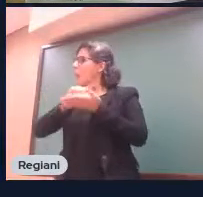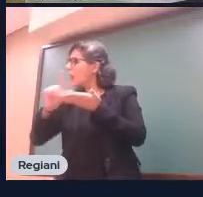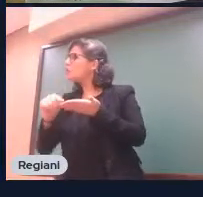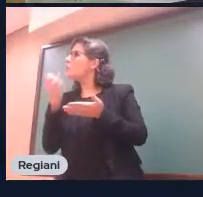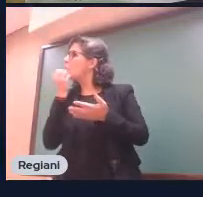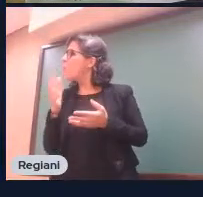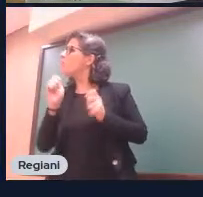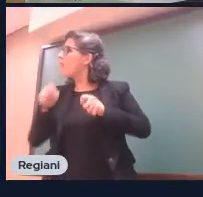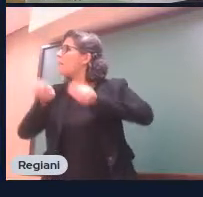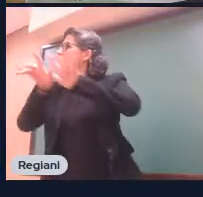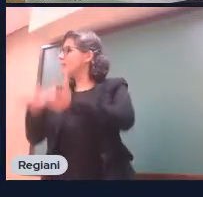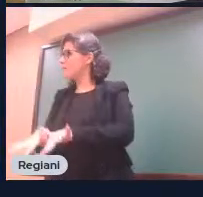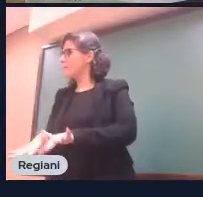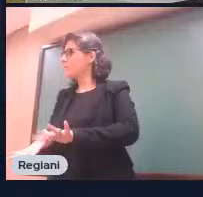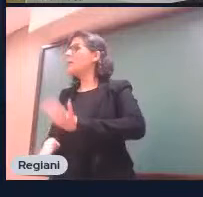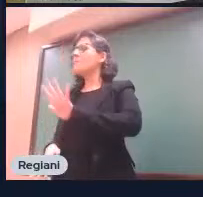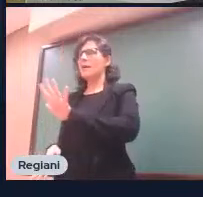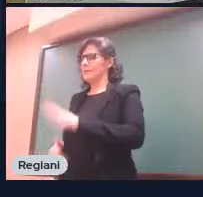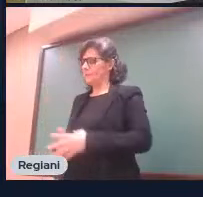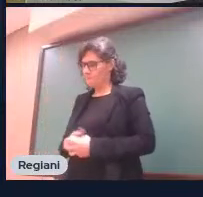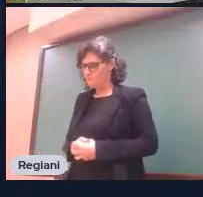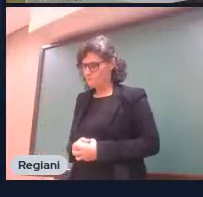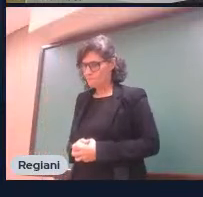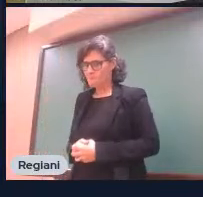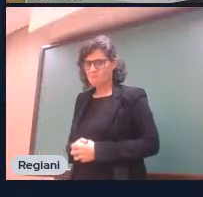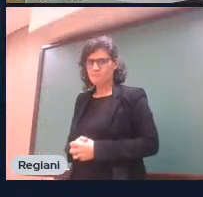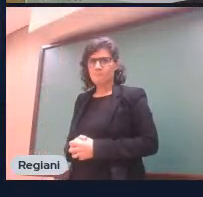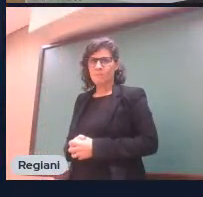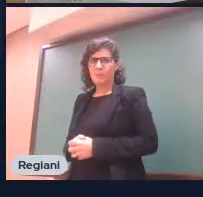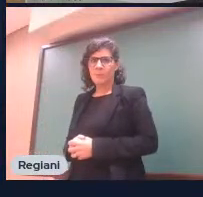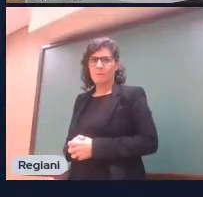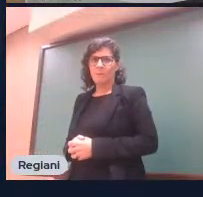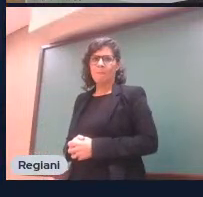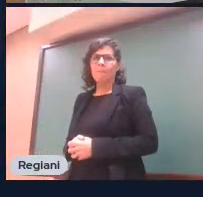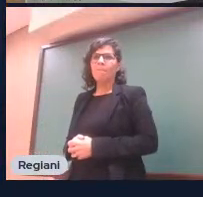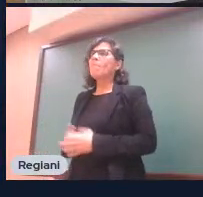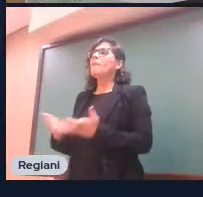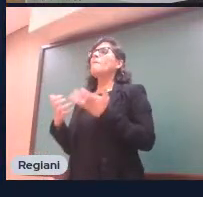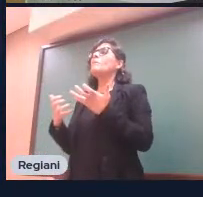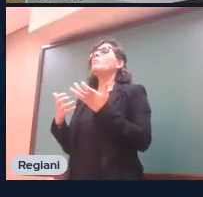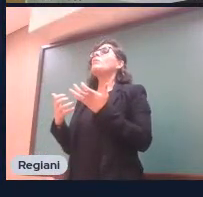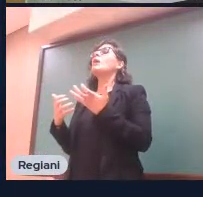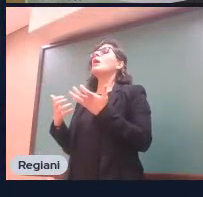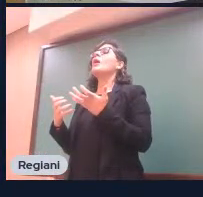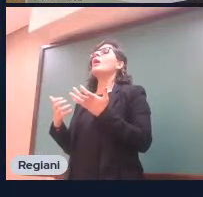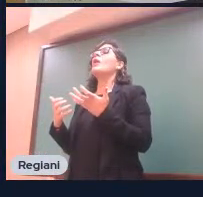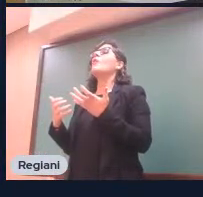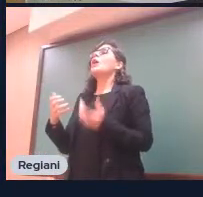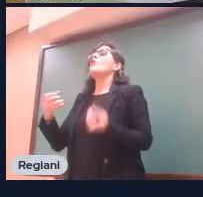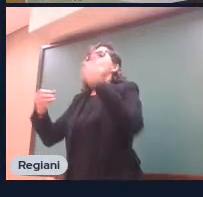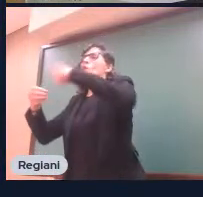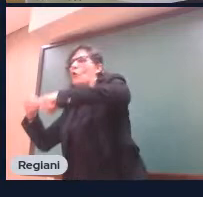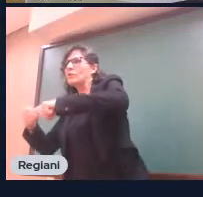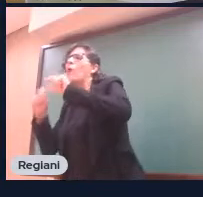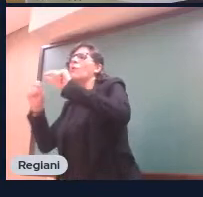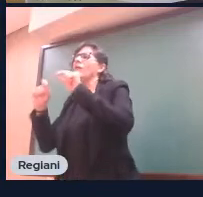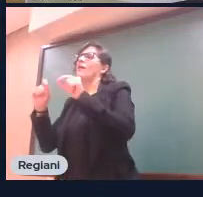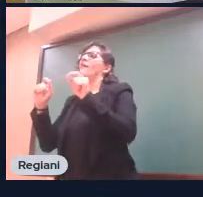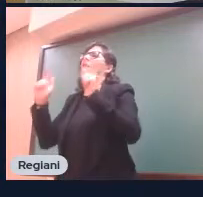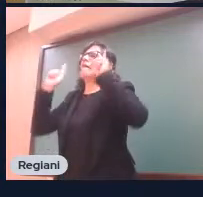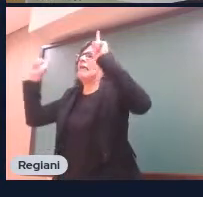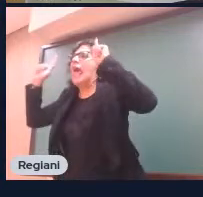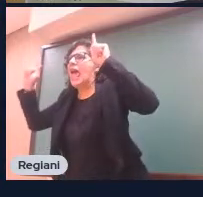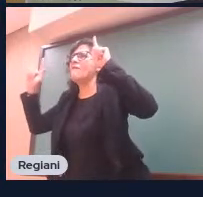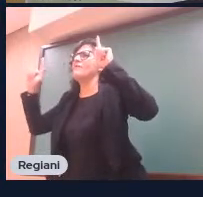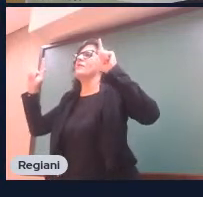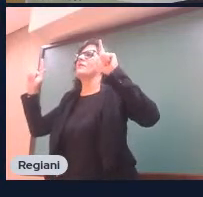But I didn't want to jump back straight in like I did with Greve and end up in a labyrinth. This campus